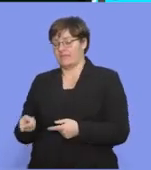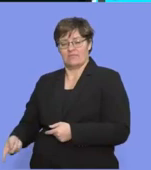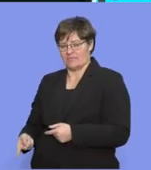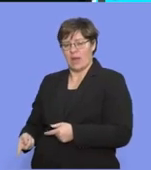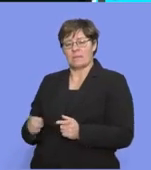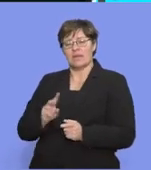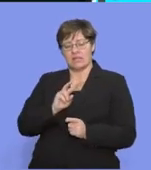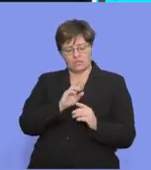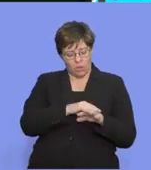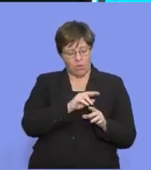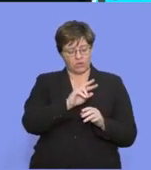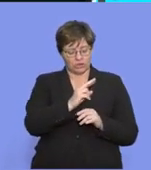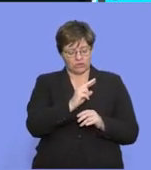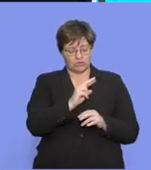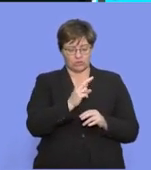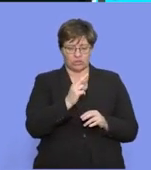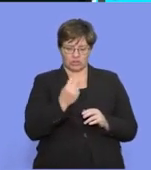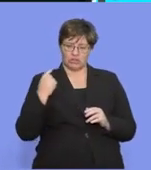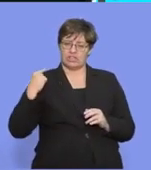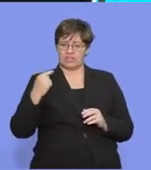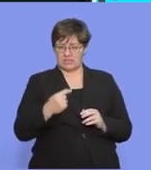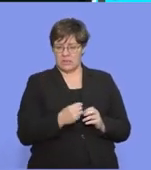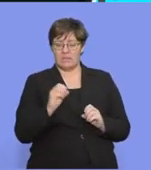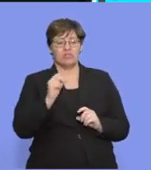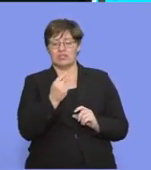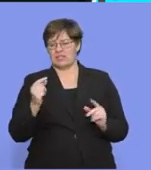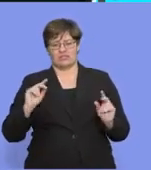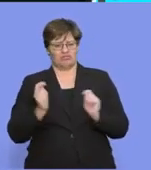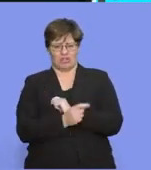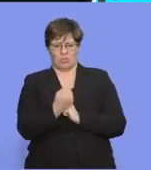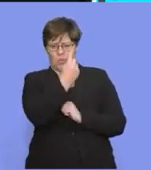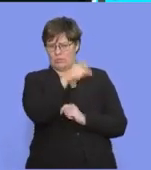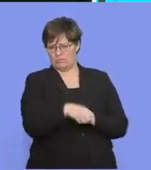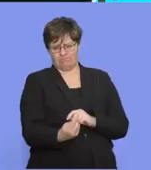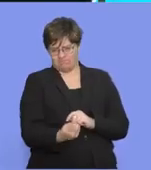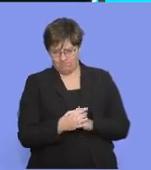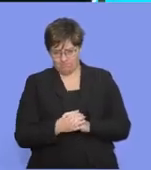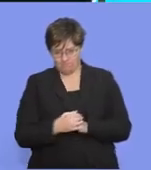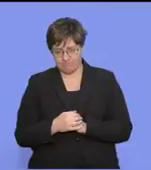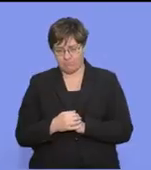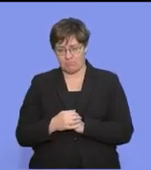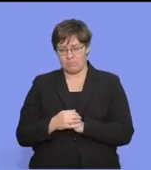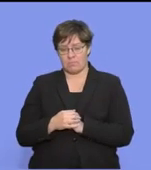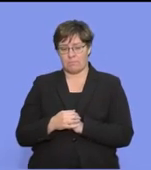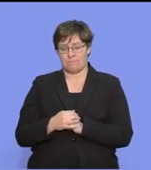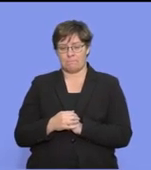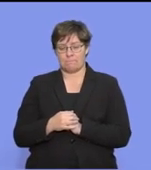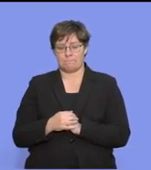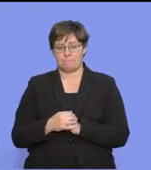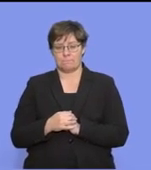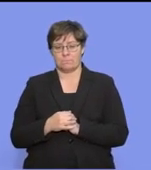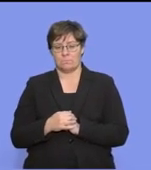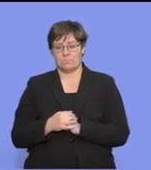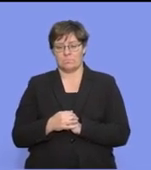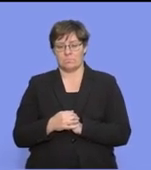individual. And they are then, it doesn't change the genetics. Okay. And if we have